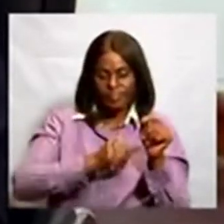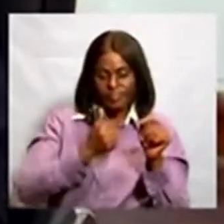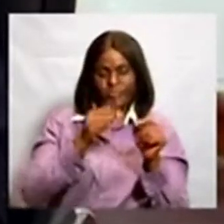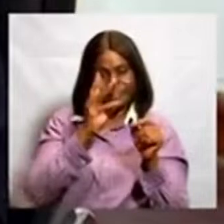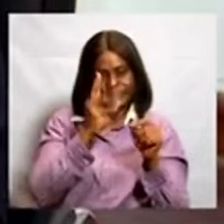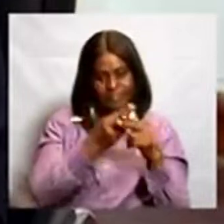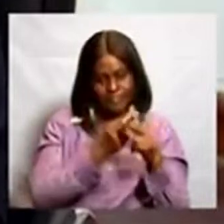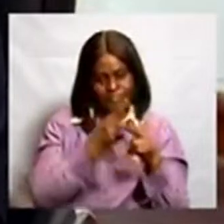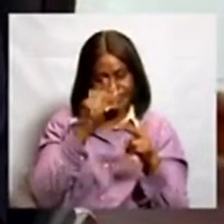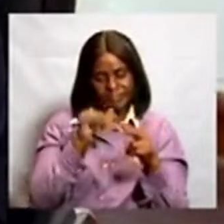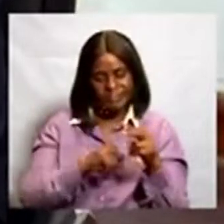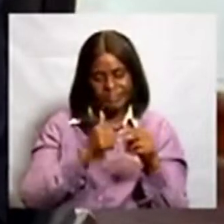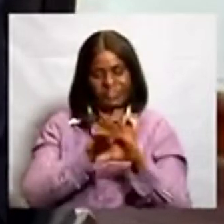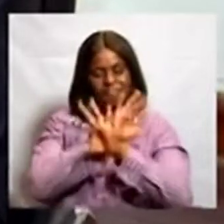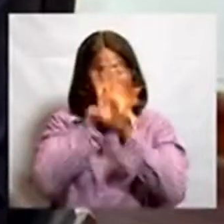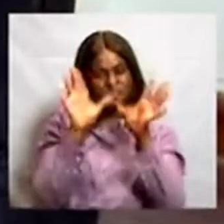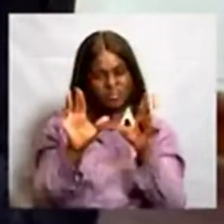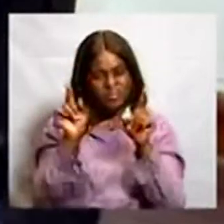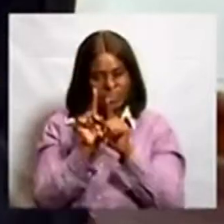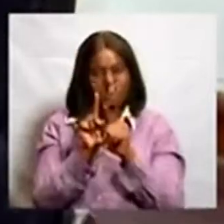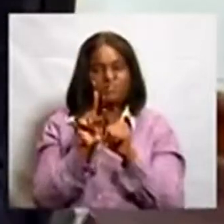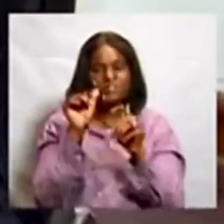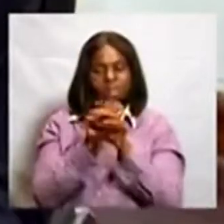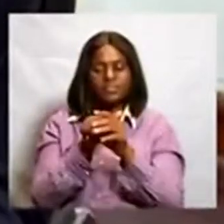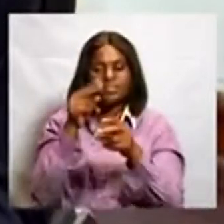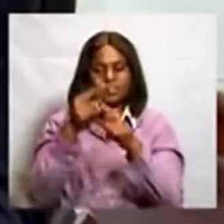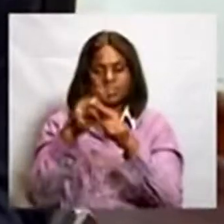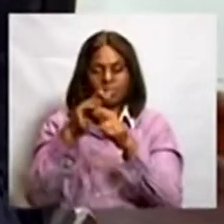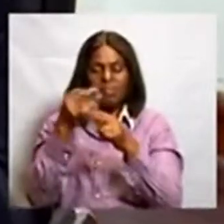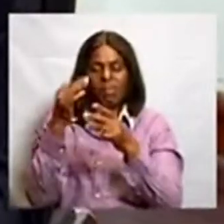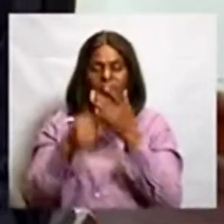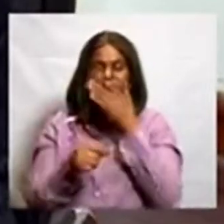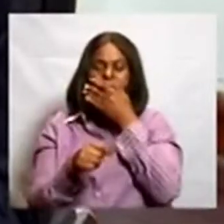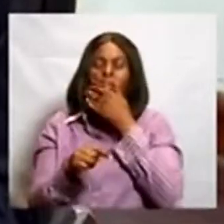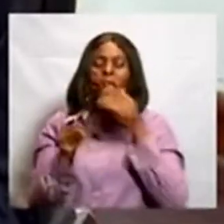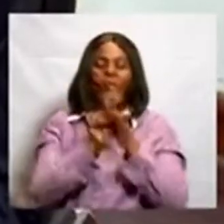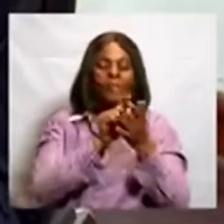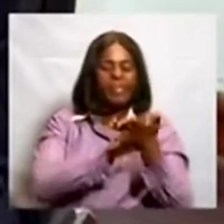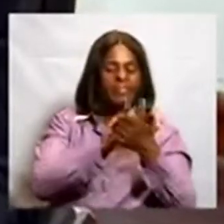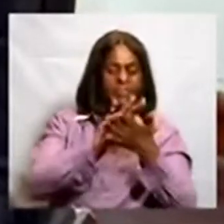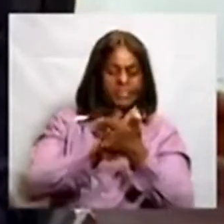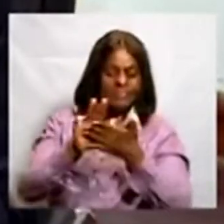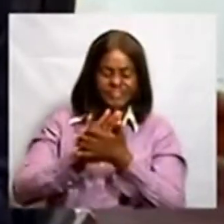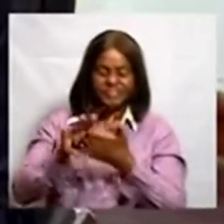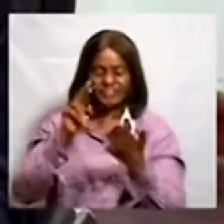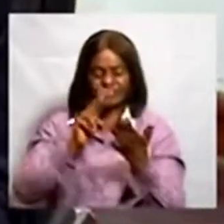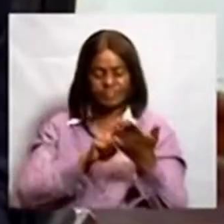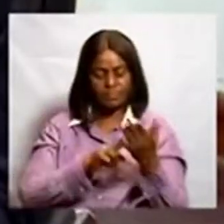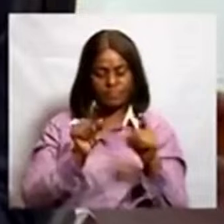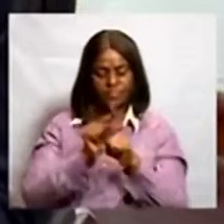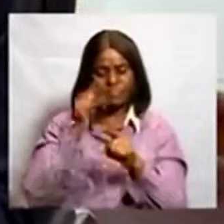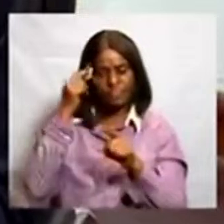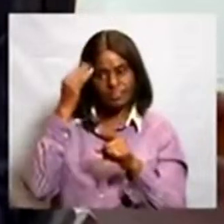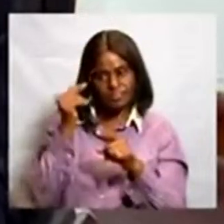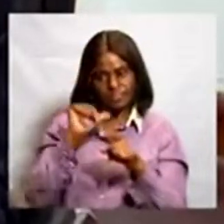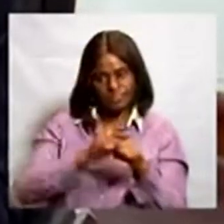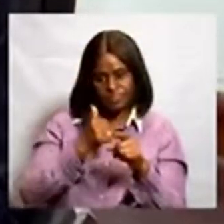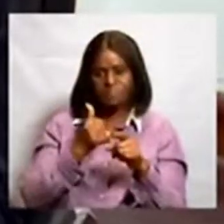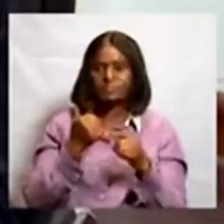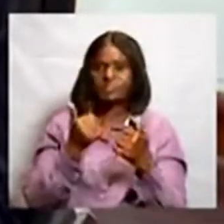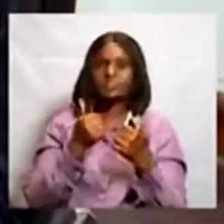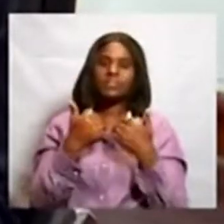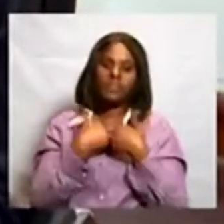6 months clearing and in the name of cleaning records? And that's the reason why we end